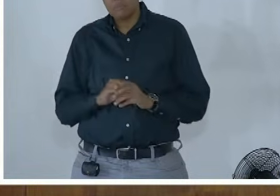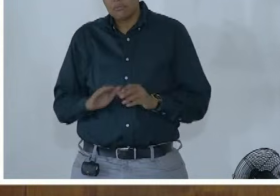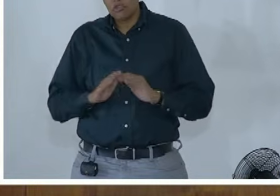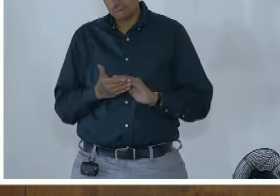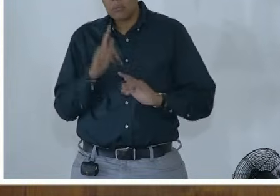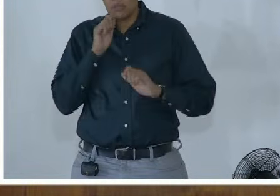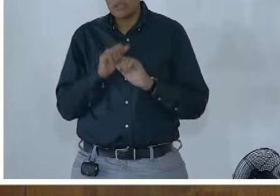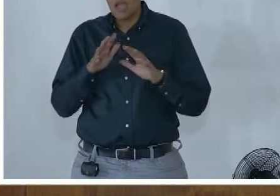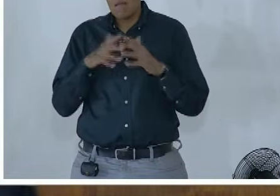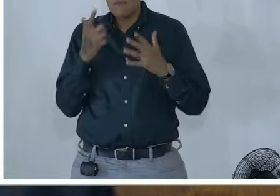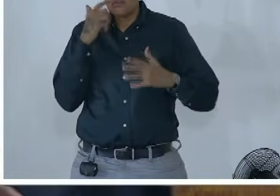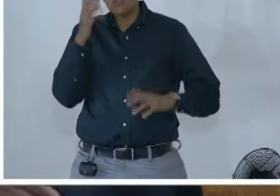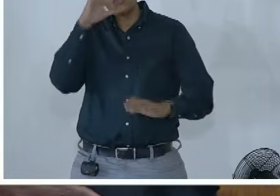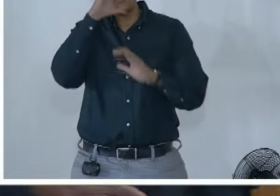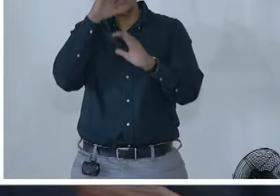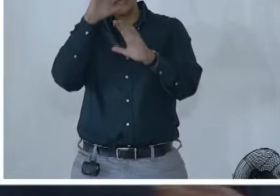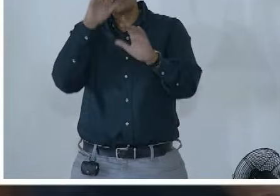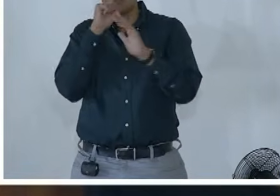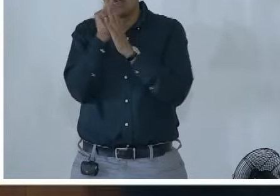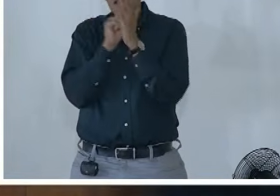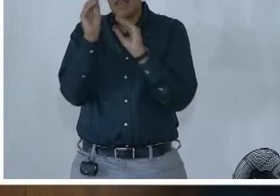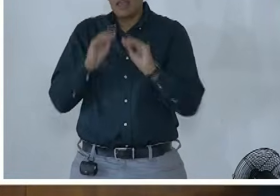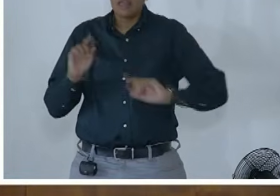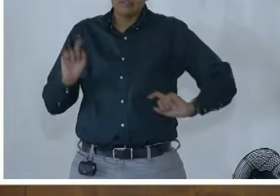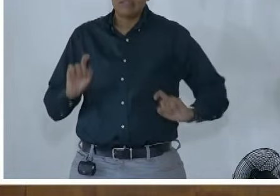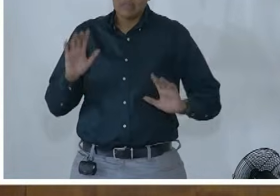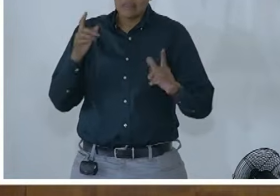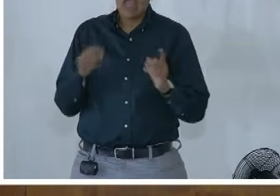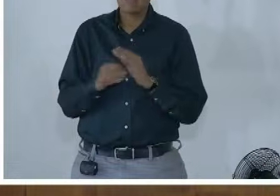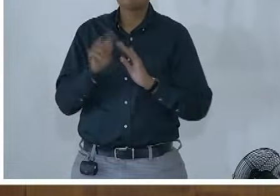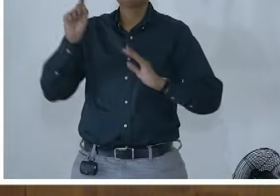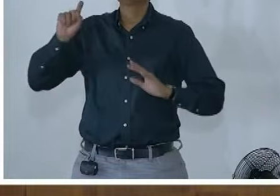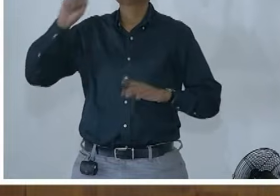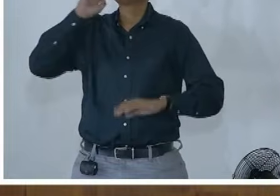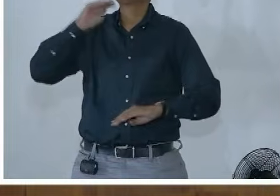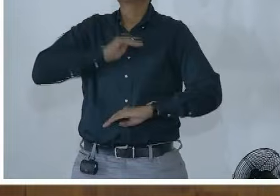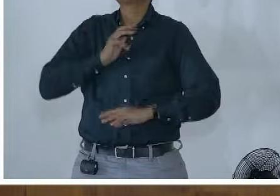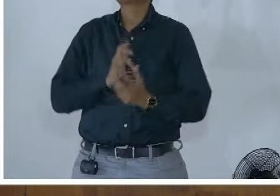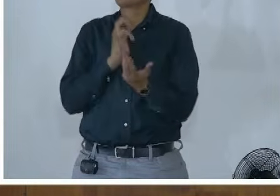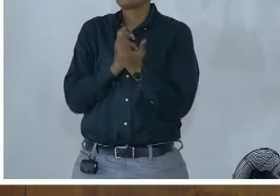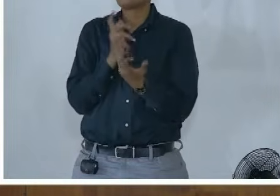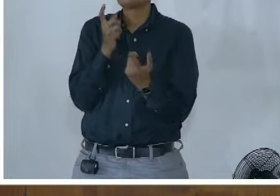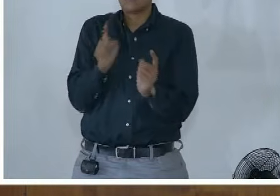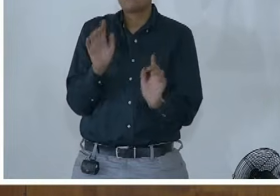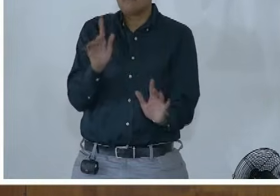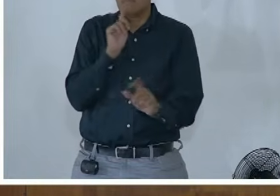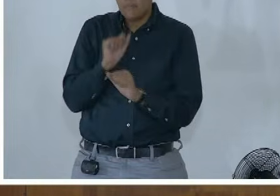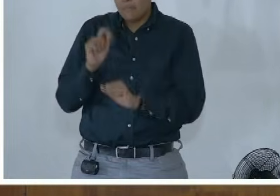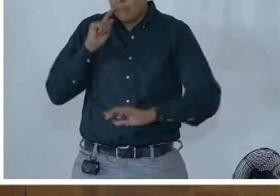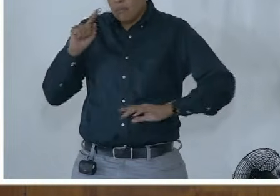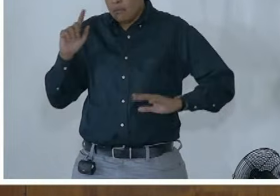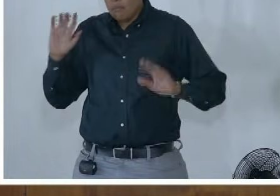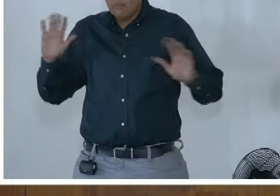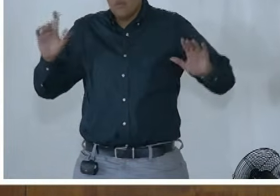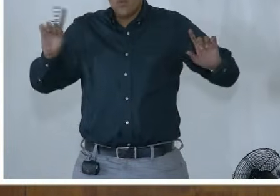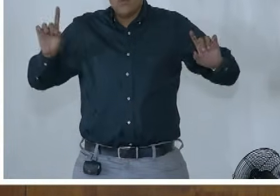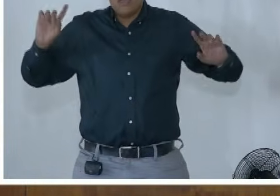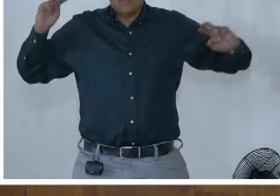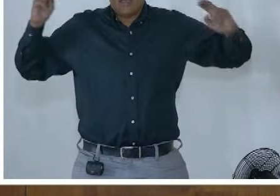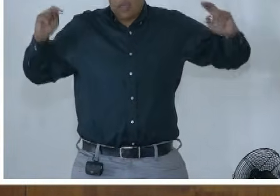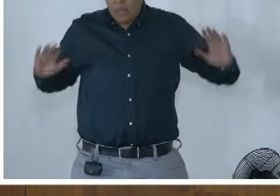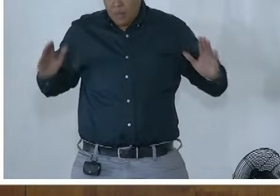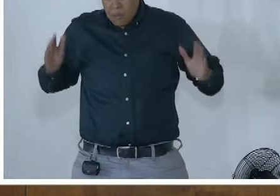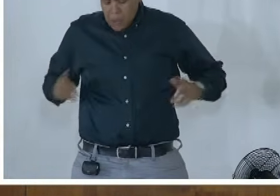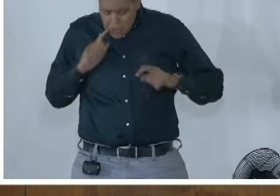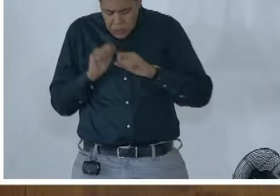much stricter legal test that needs to be satisfied, as opposed to where an individual